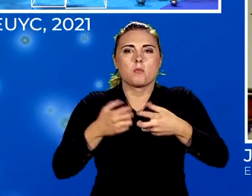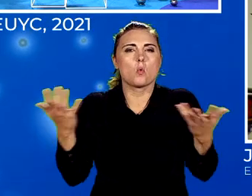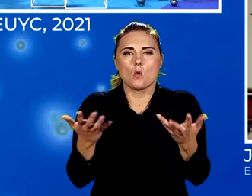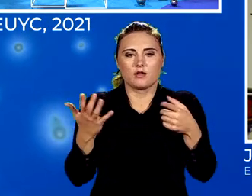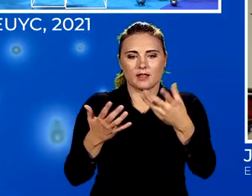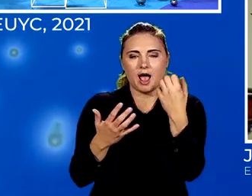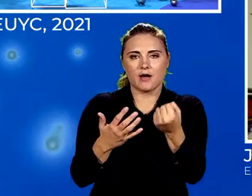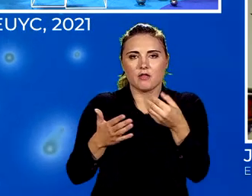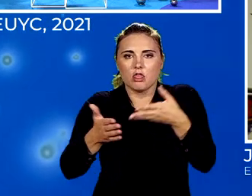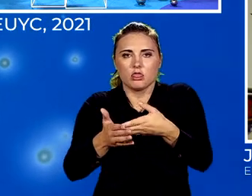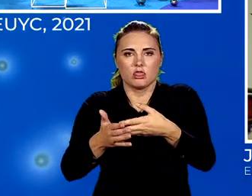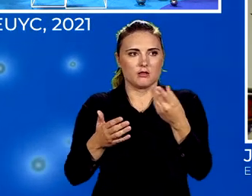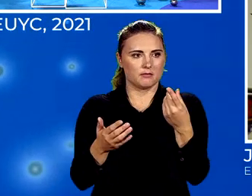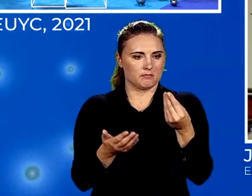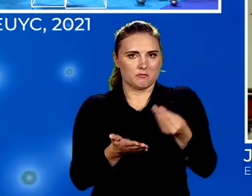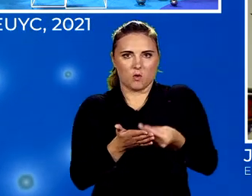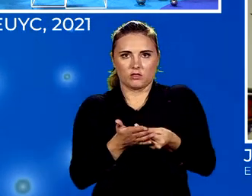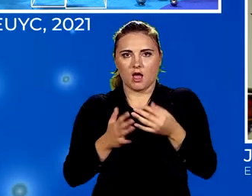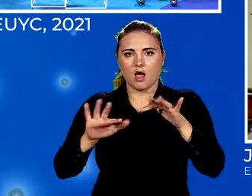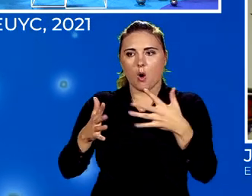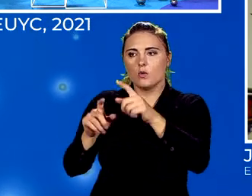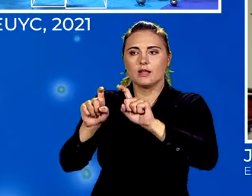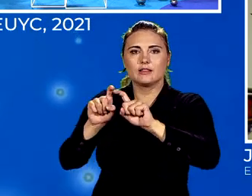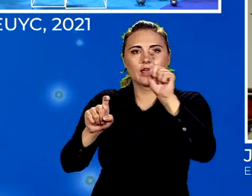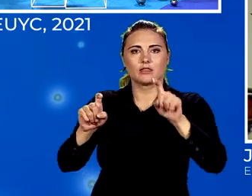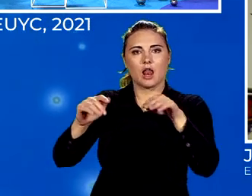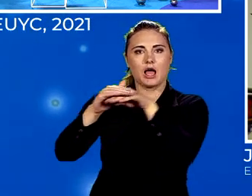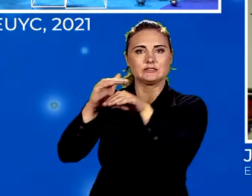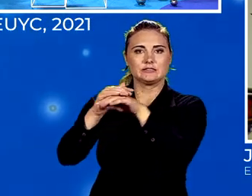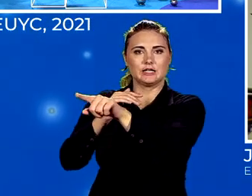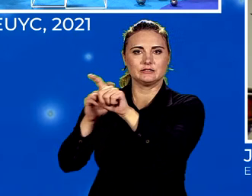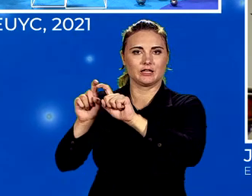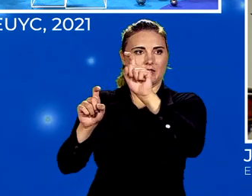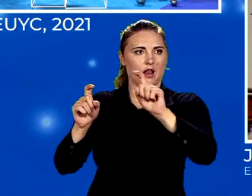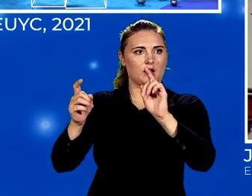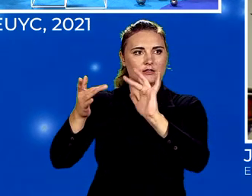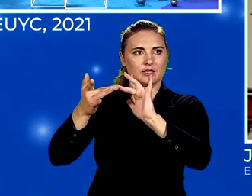tools, and also disabled people